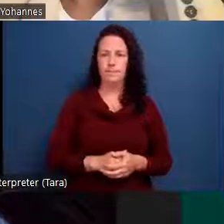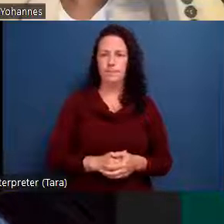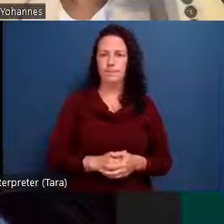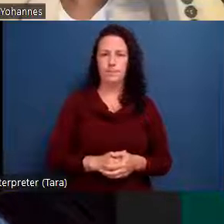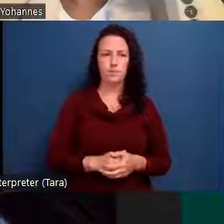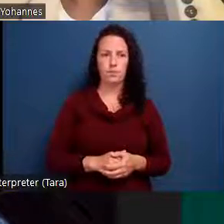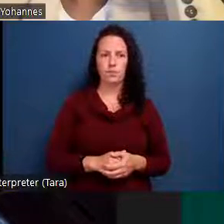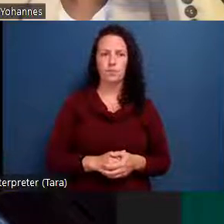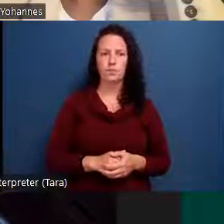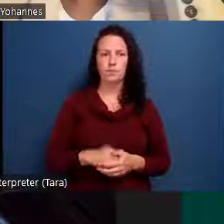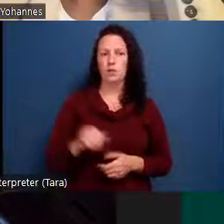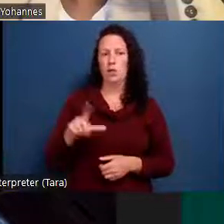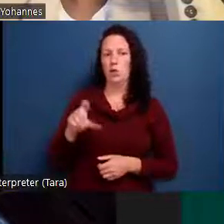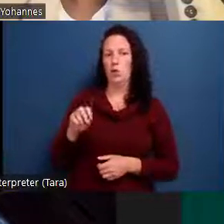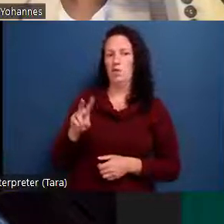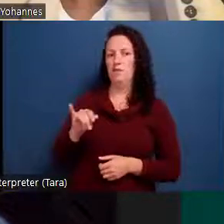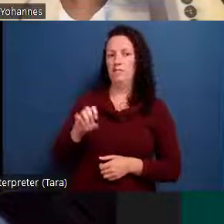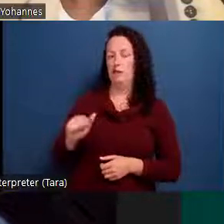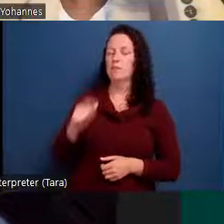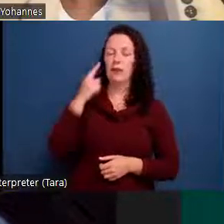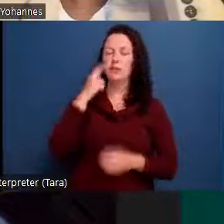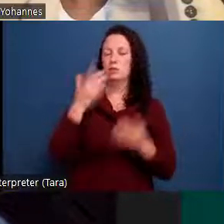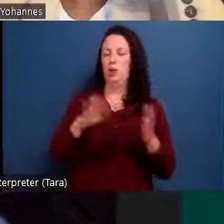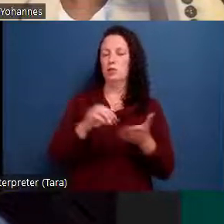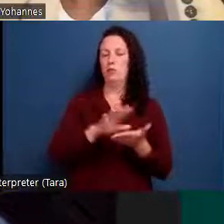Sure, I believe it was the public records